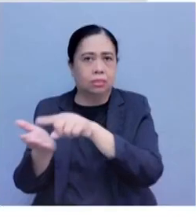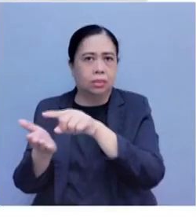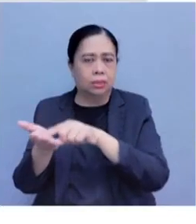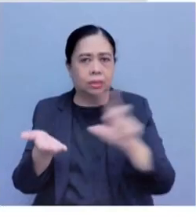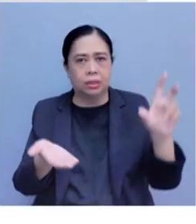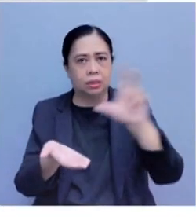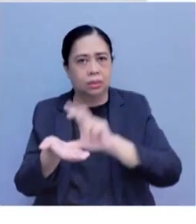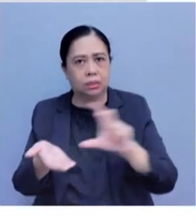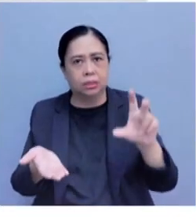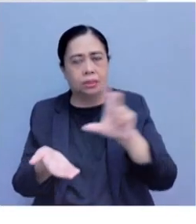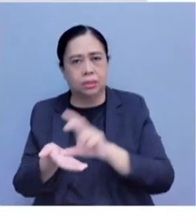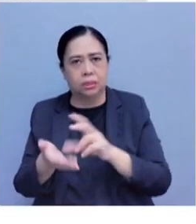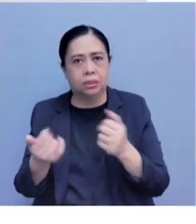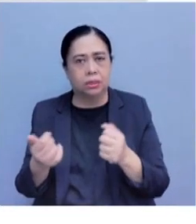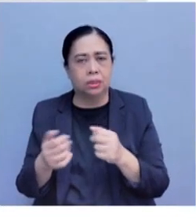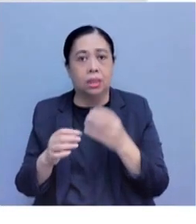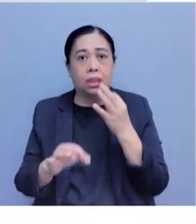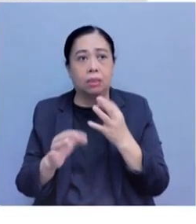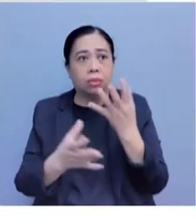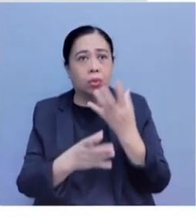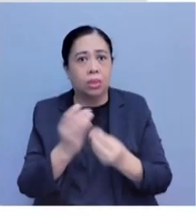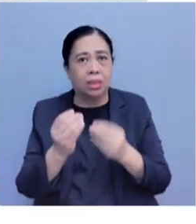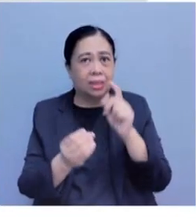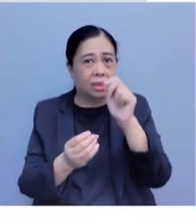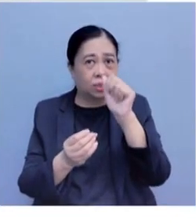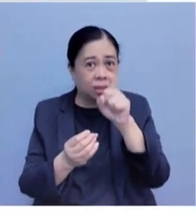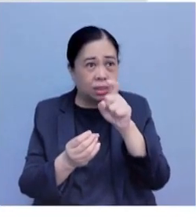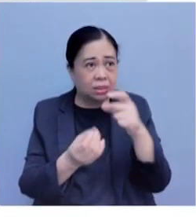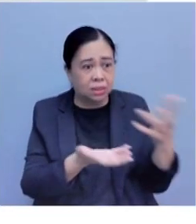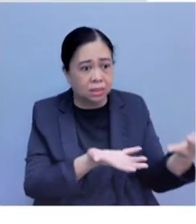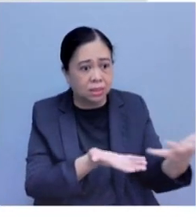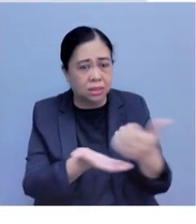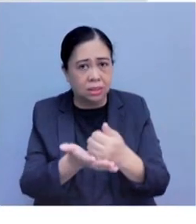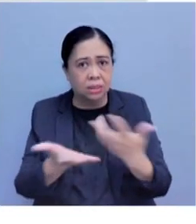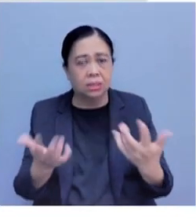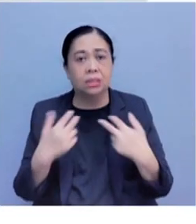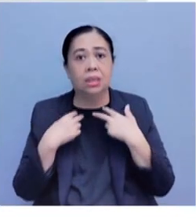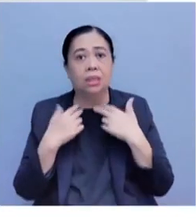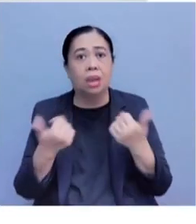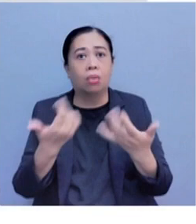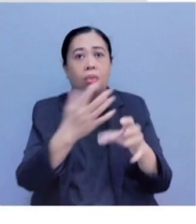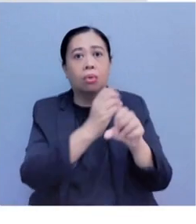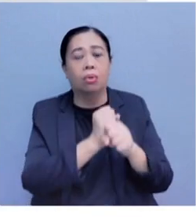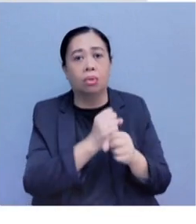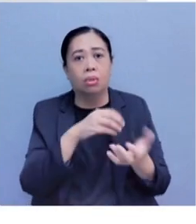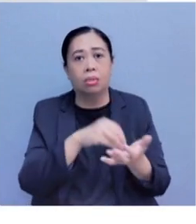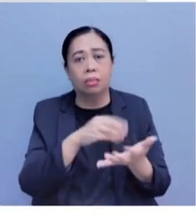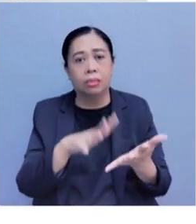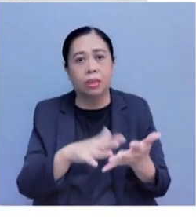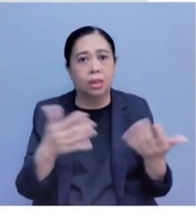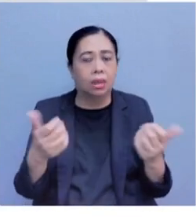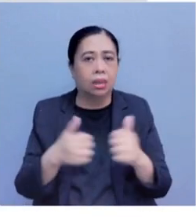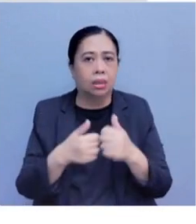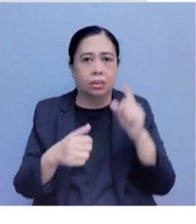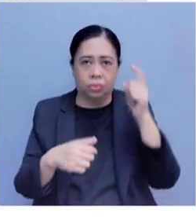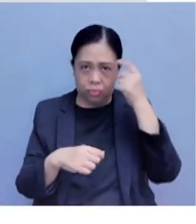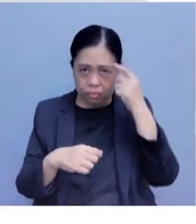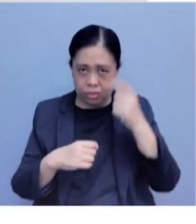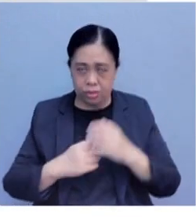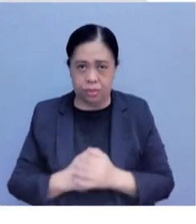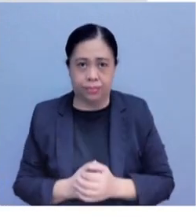no? Pagka nawalan yung ano yan, matataas ang interest ng panghihiram natin as a government.